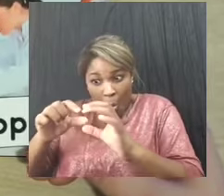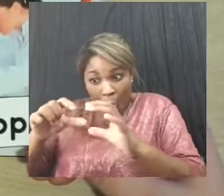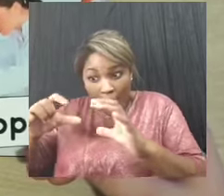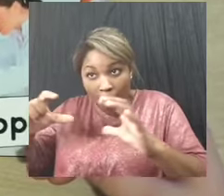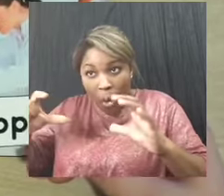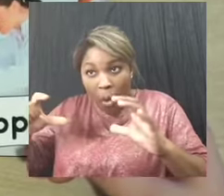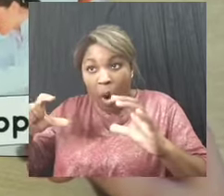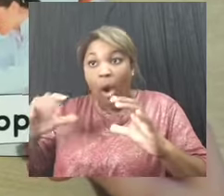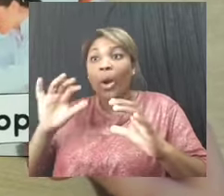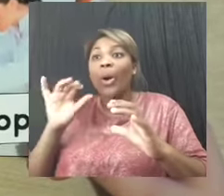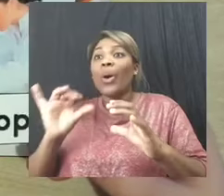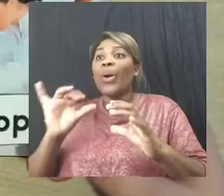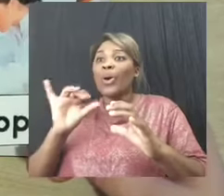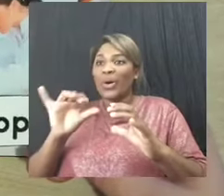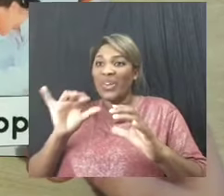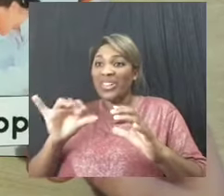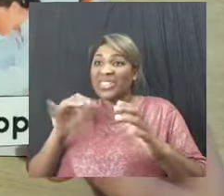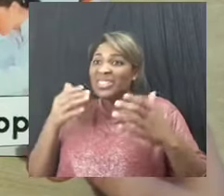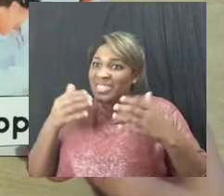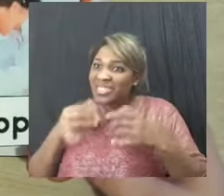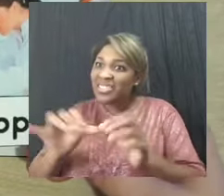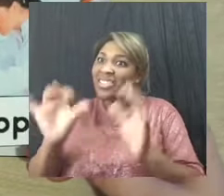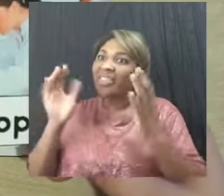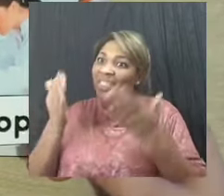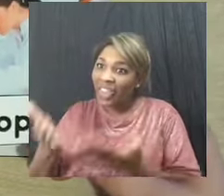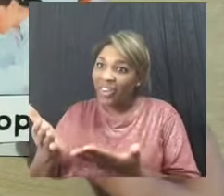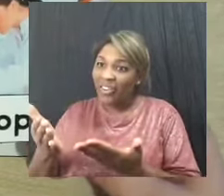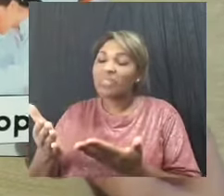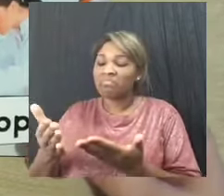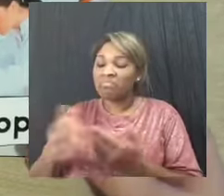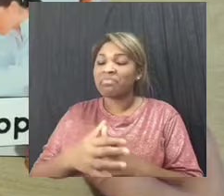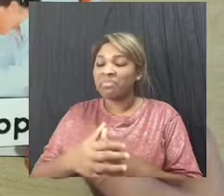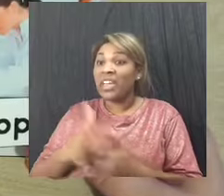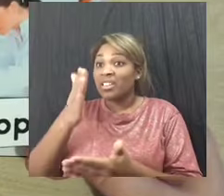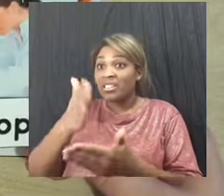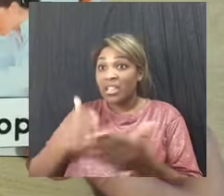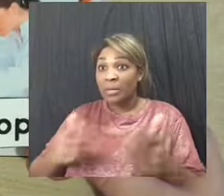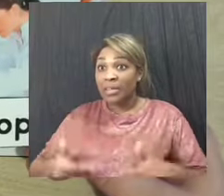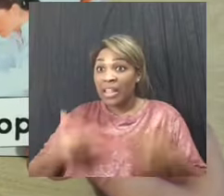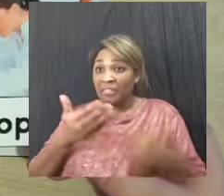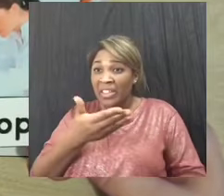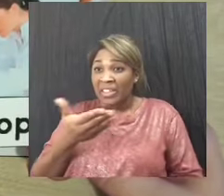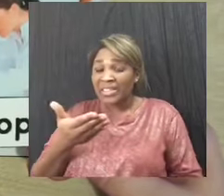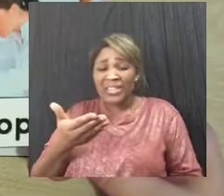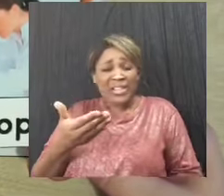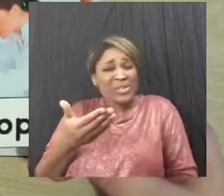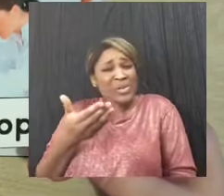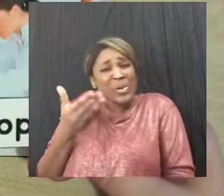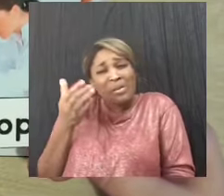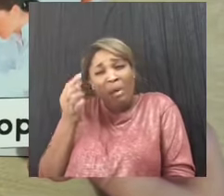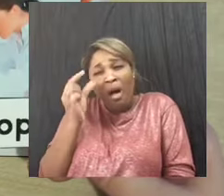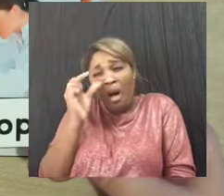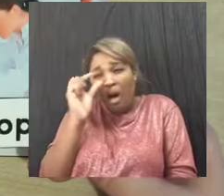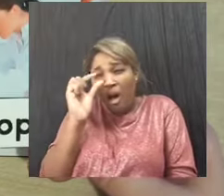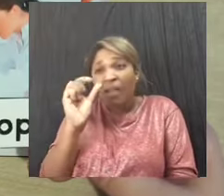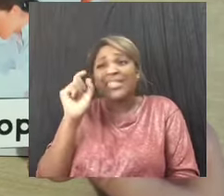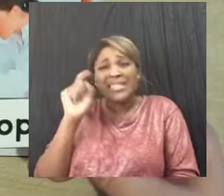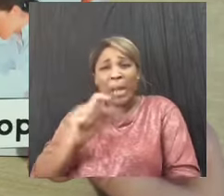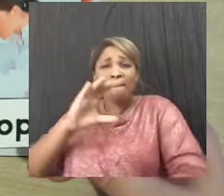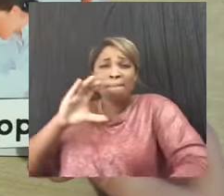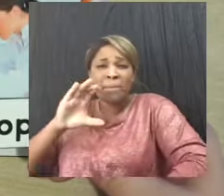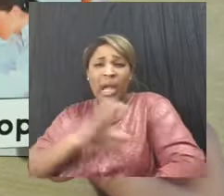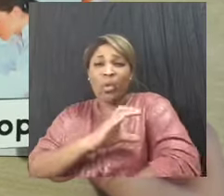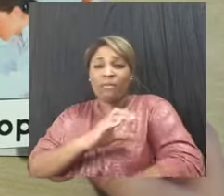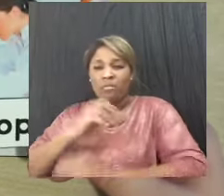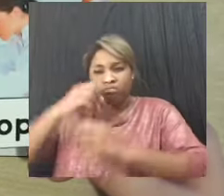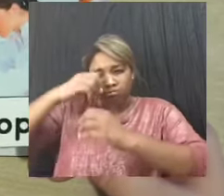But it's still there. So there are some living things that are so small that you would need a very powerful